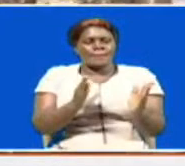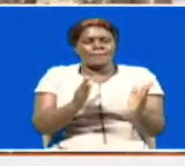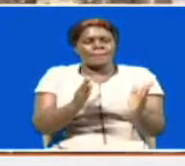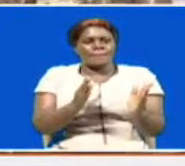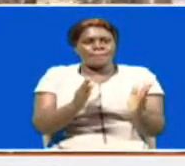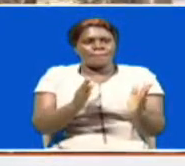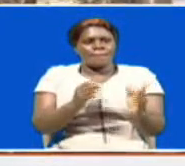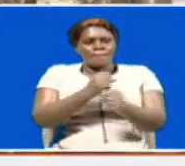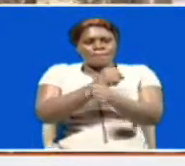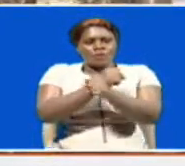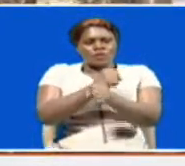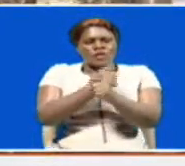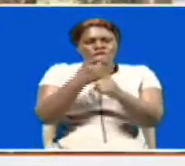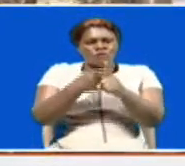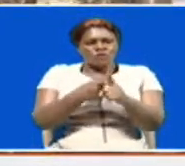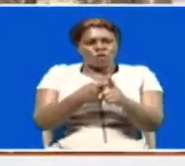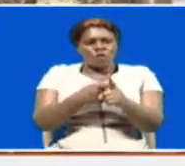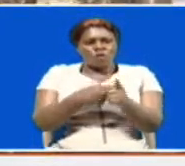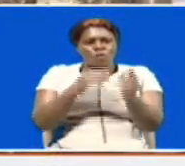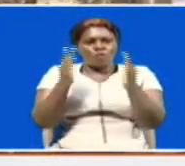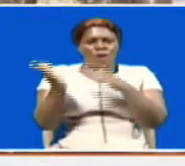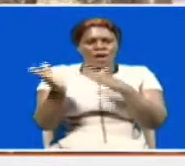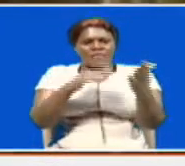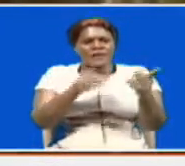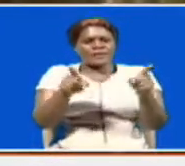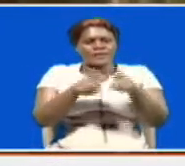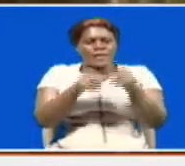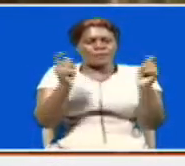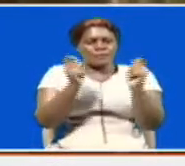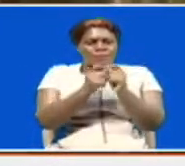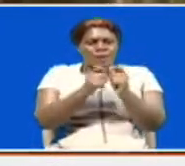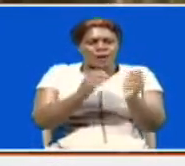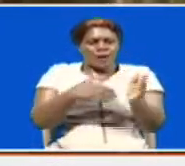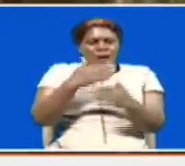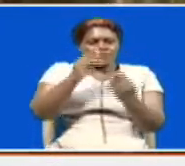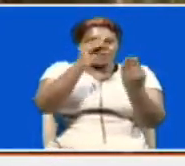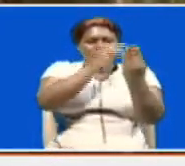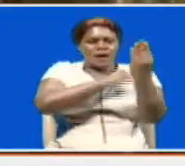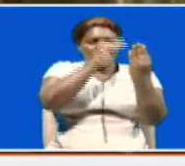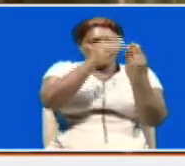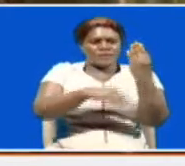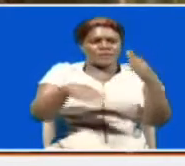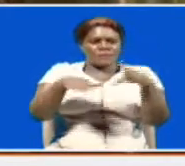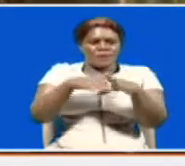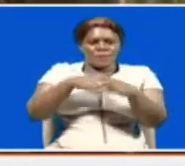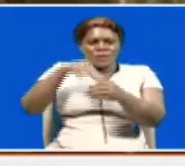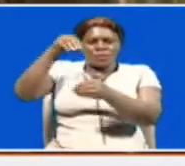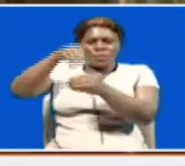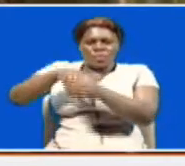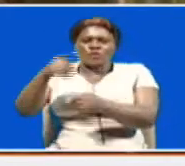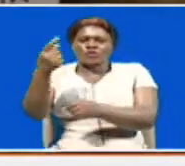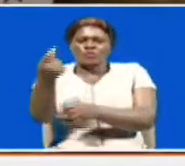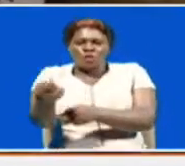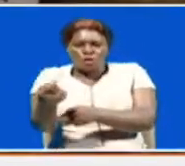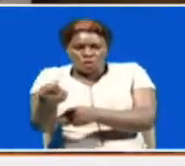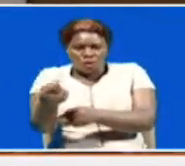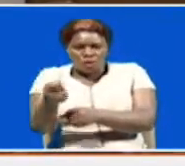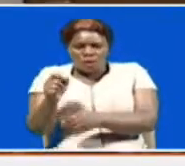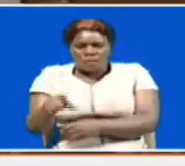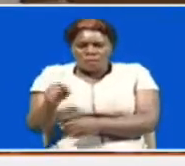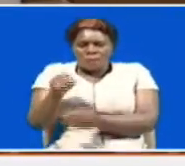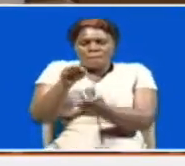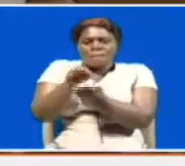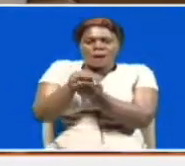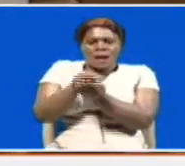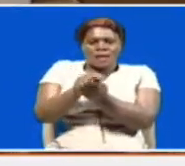bottles, which protect them from both weather elements and pests. After each harvest, each member deposits a small amount of their seeds at the seed